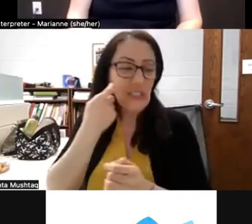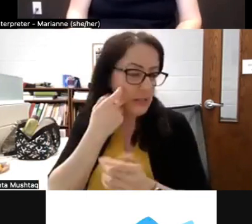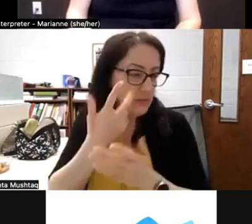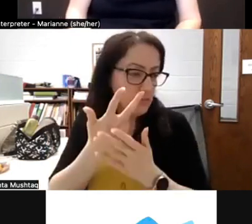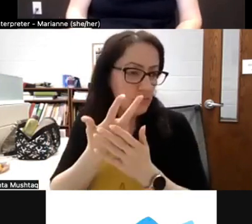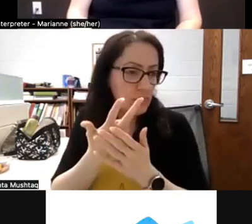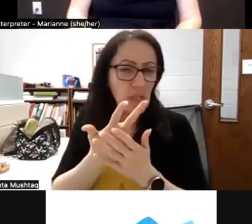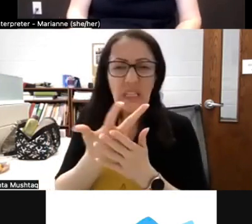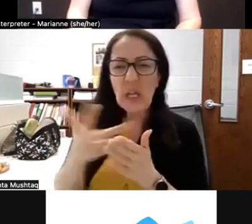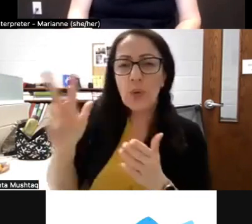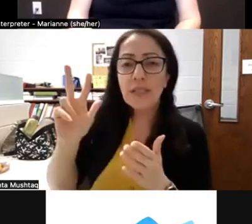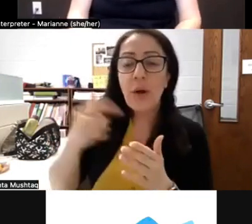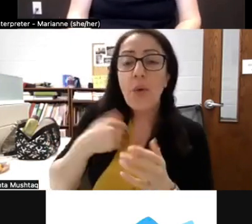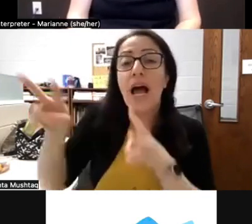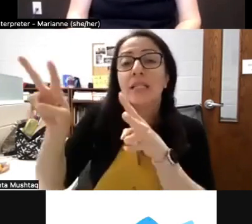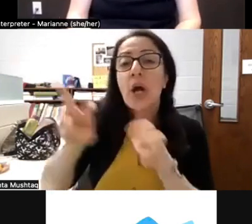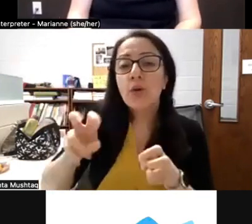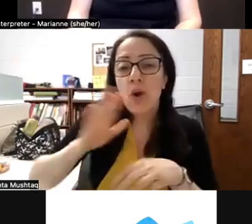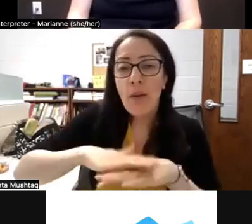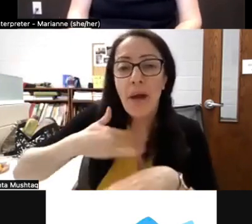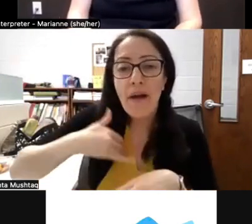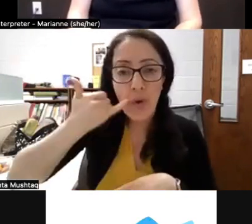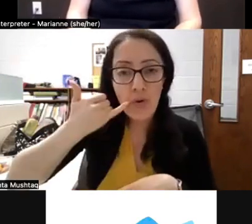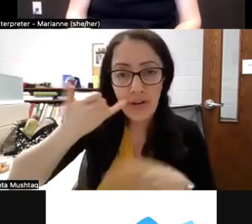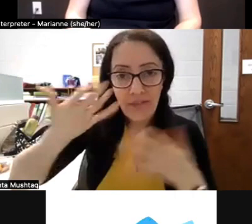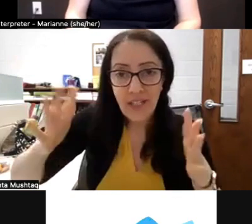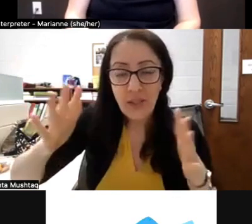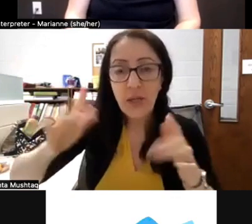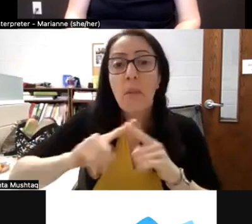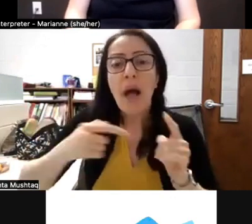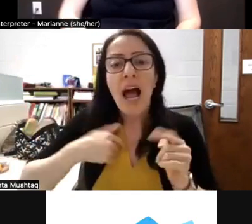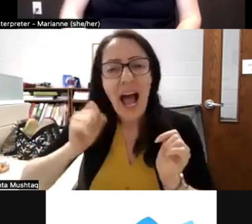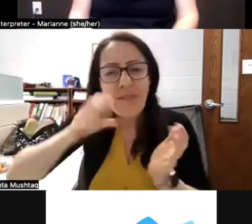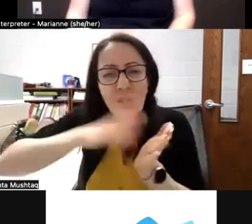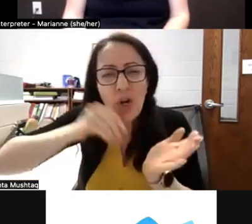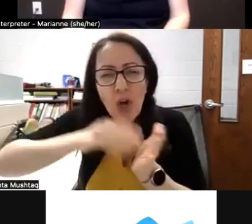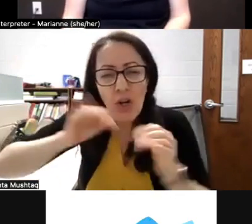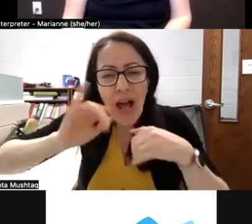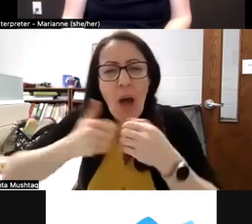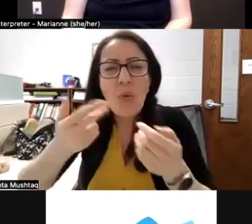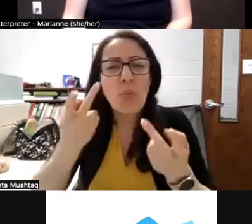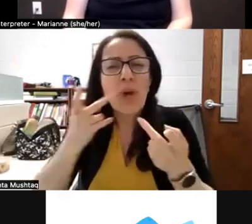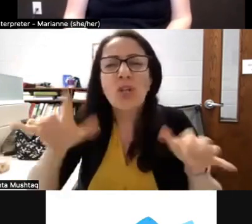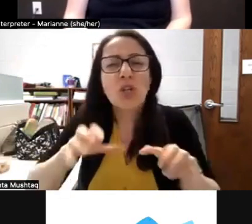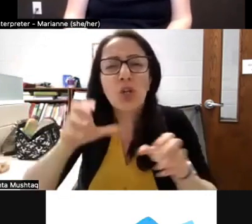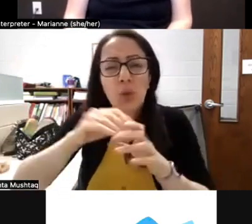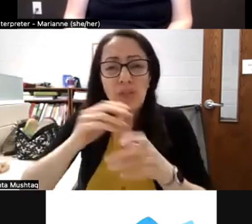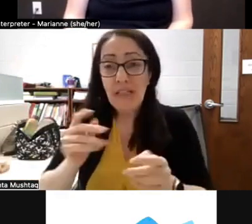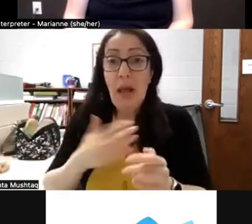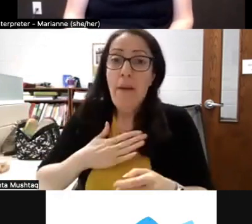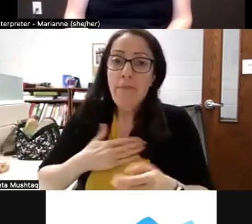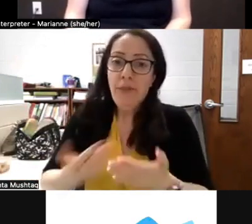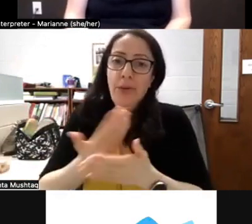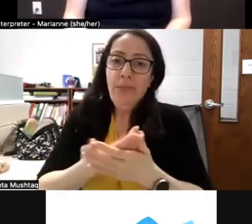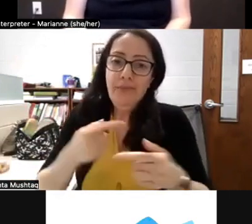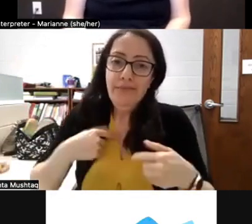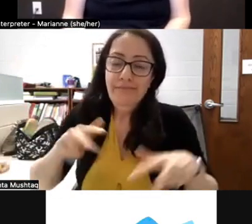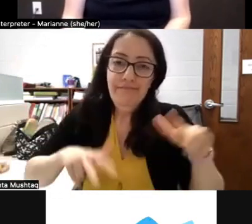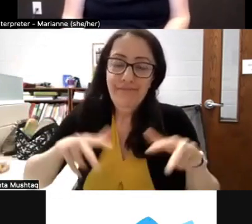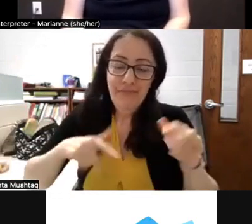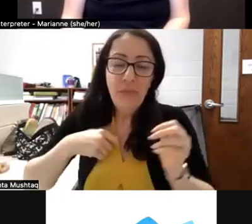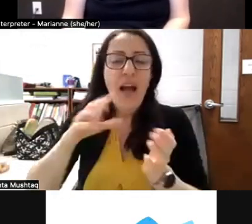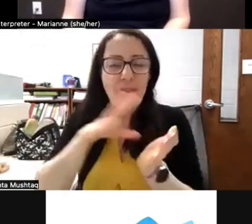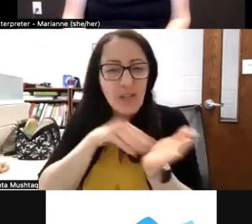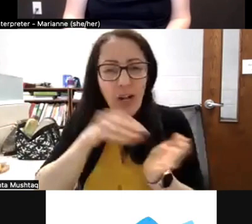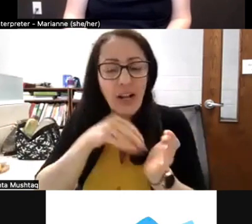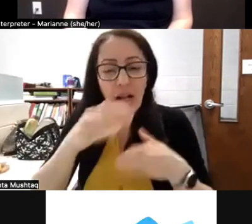TikTok now, this is new to me. About 3 weeks ago, I finally downloaded it onto my phone. But of course, I had